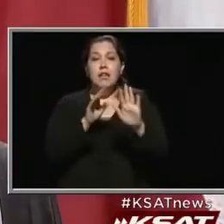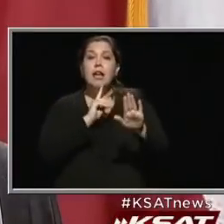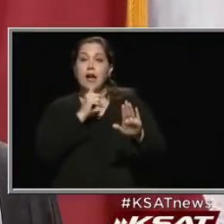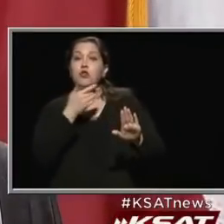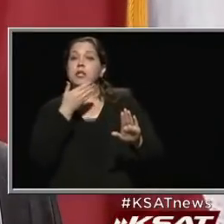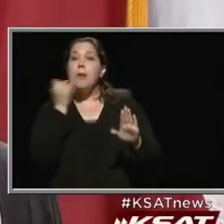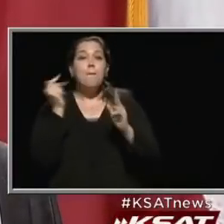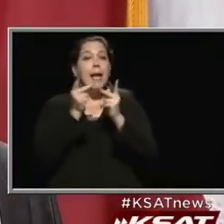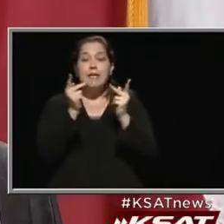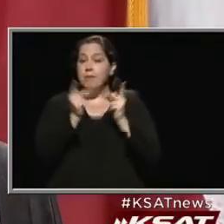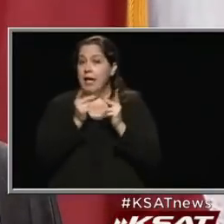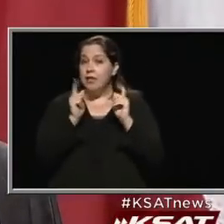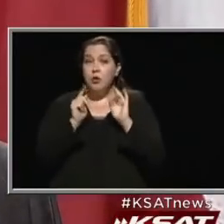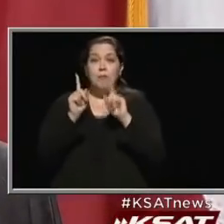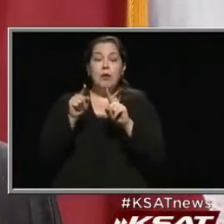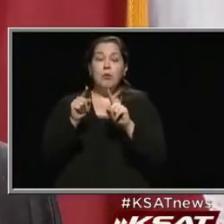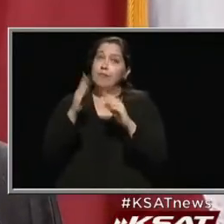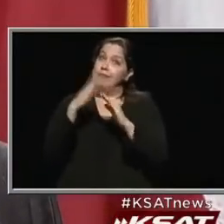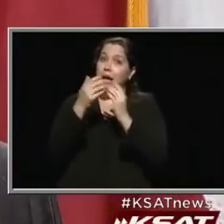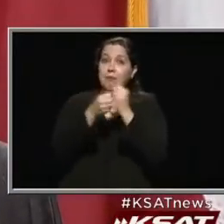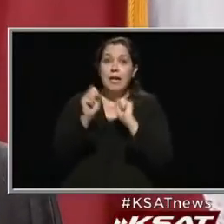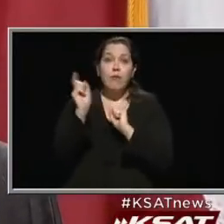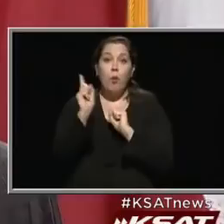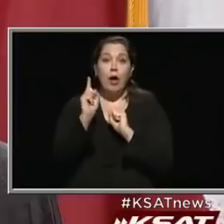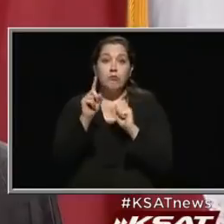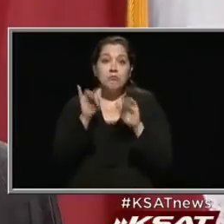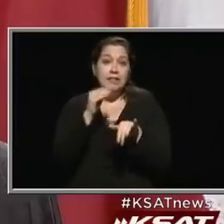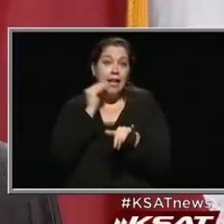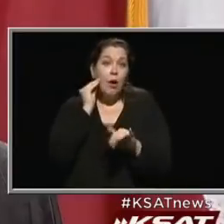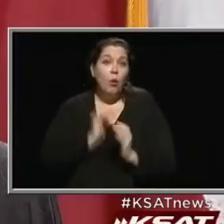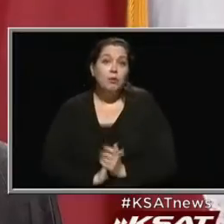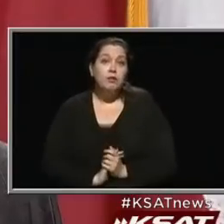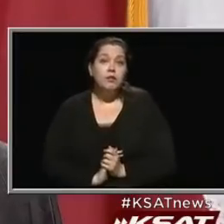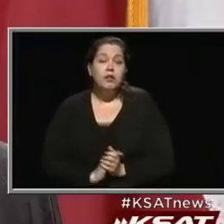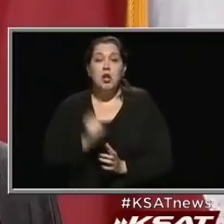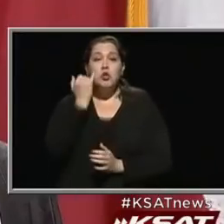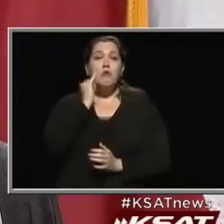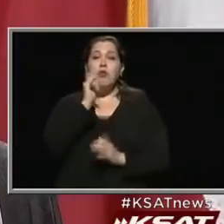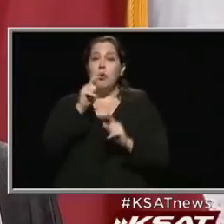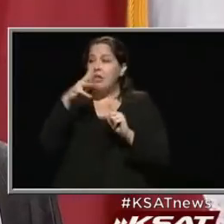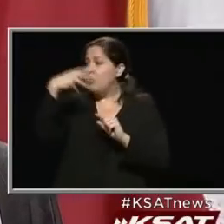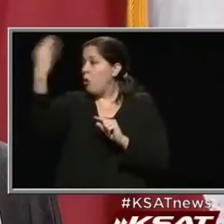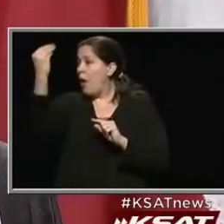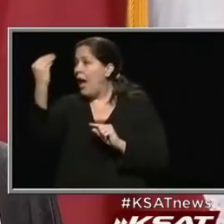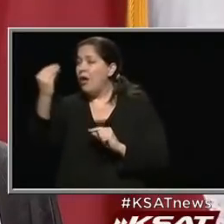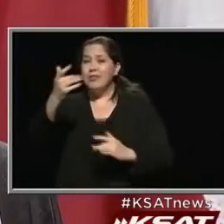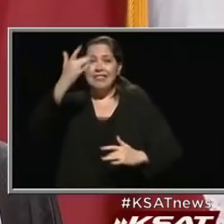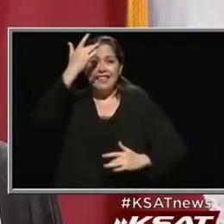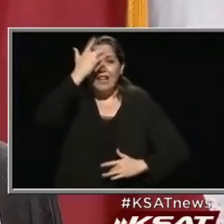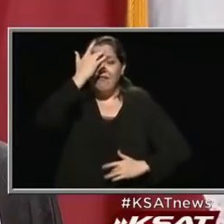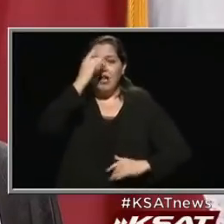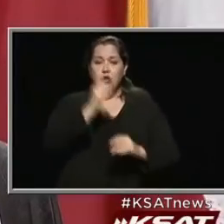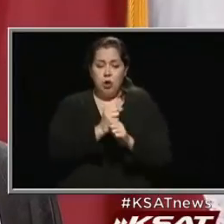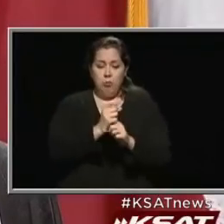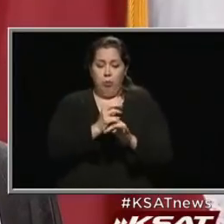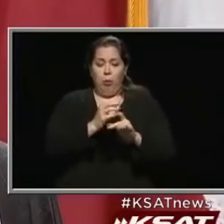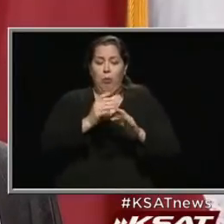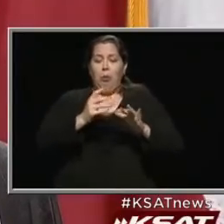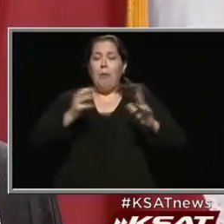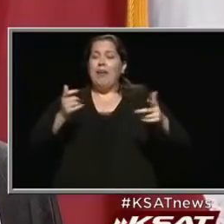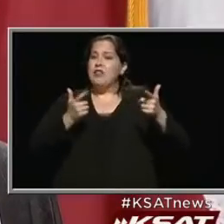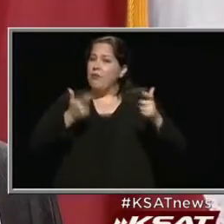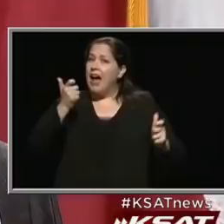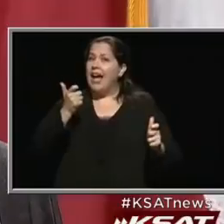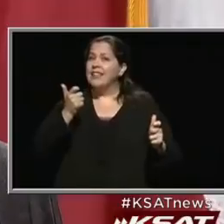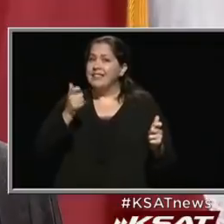best place you can be, the safest place you can be is staying at home. So if you don't need to go out, the infections are increasing at such a rate, it